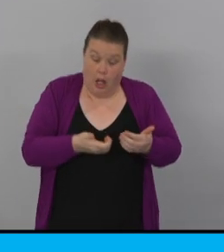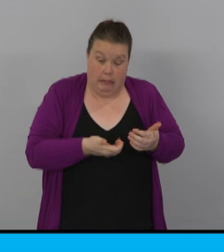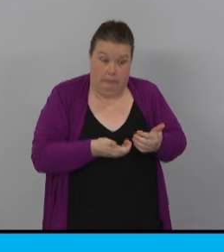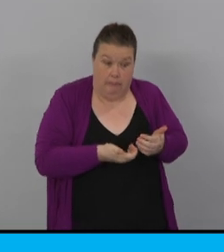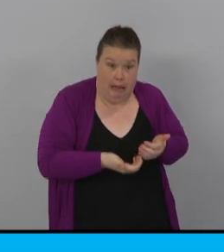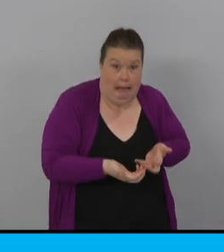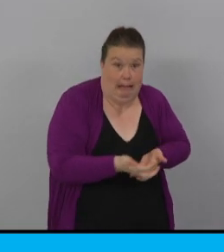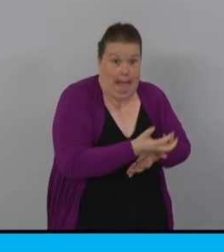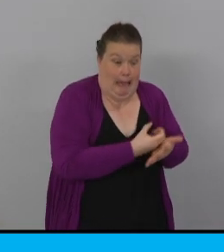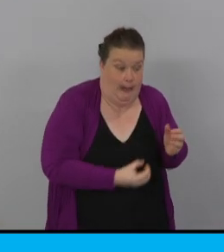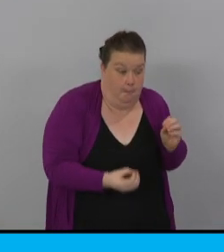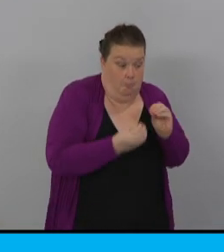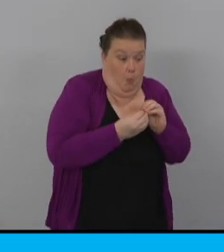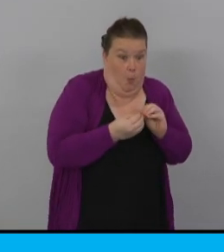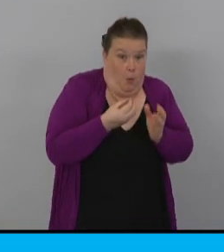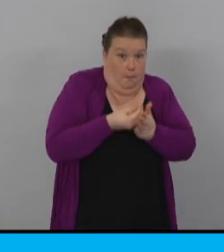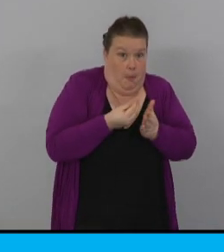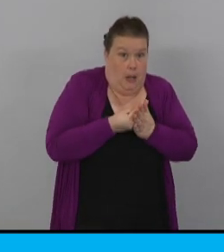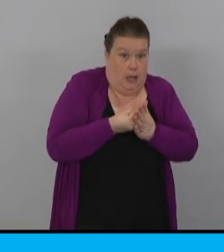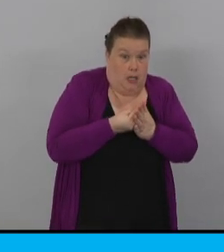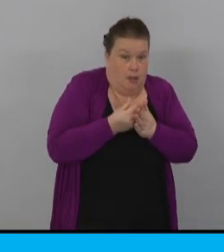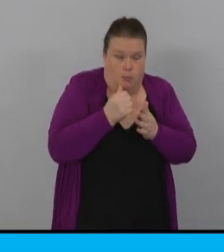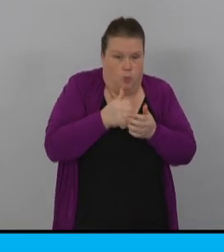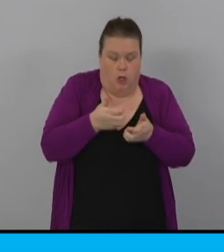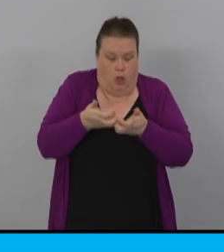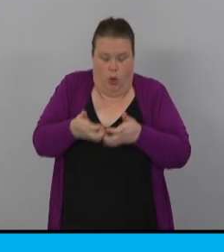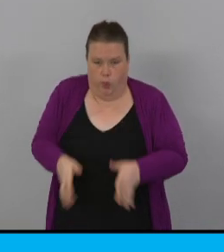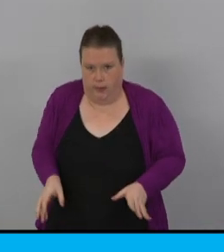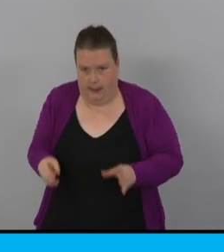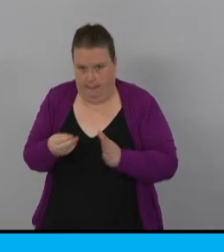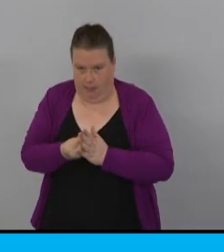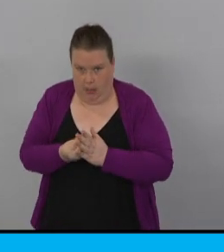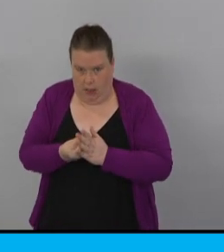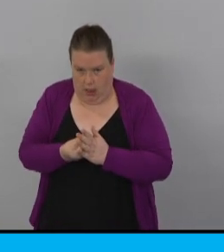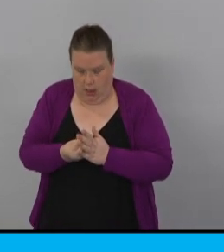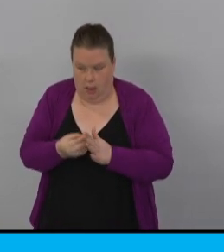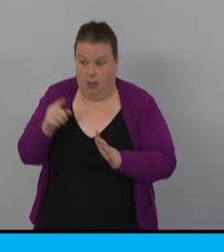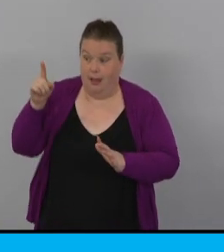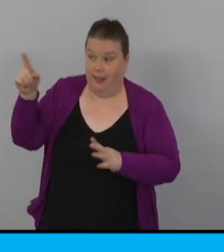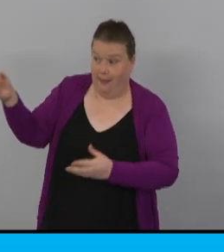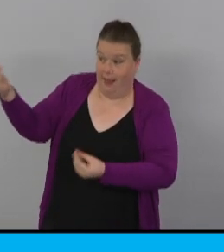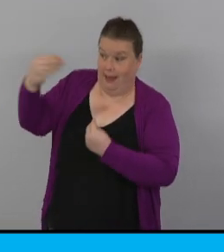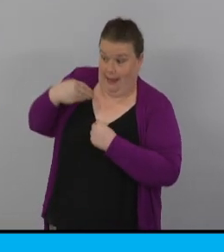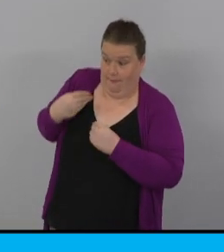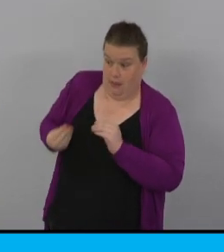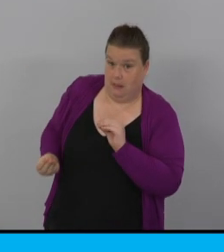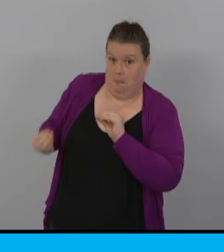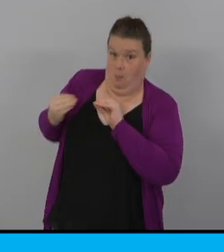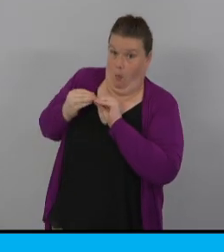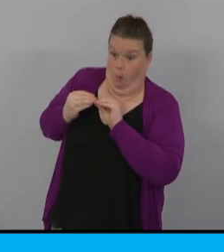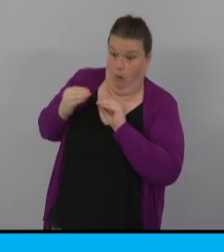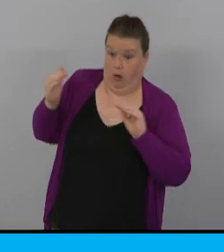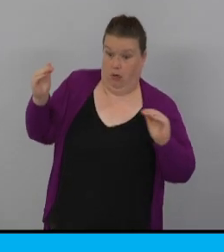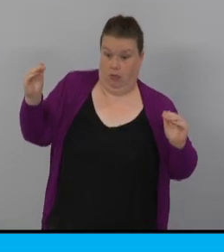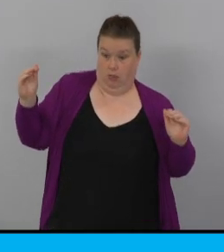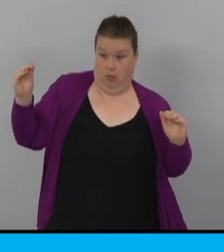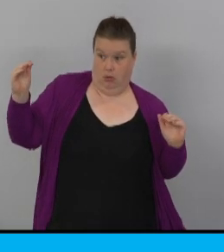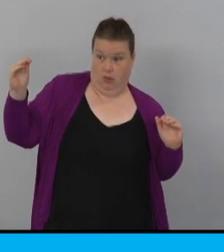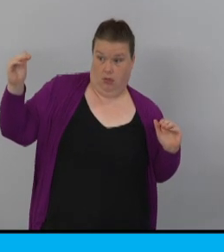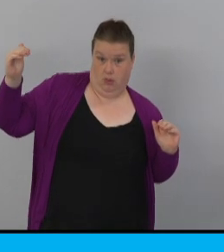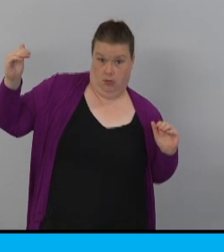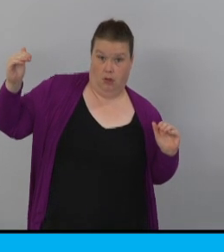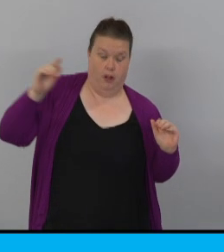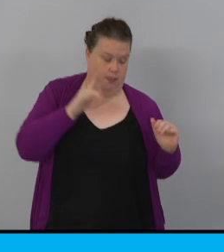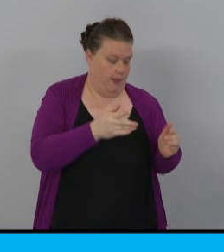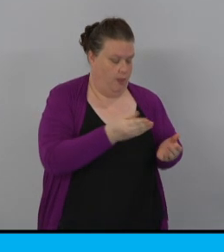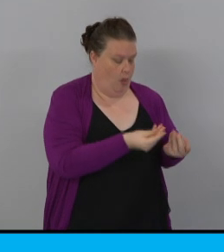but we're not really necessarily losing money from the state, but more of it's coming from the state coffers than from our local property